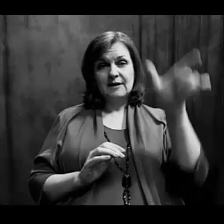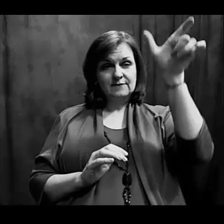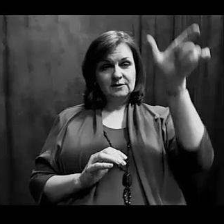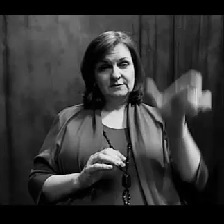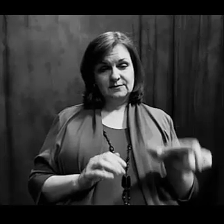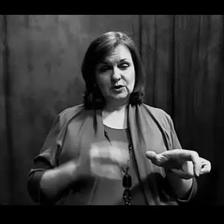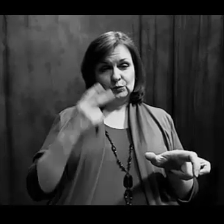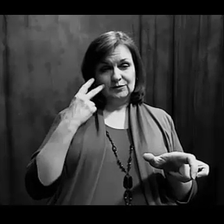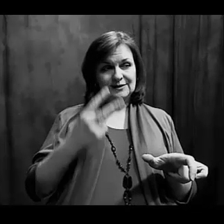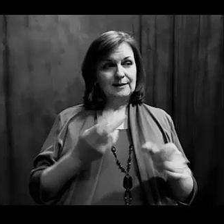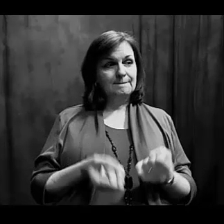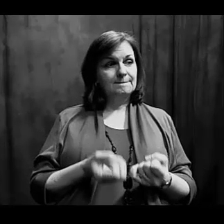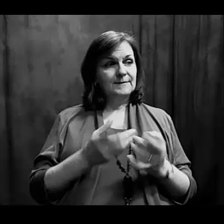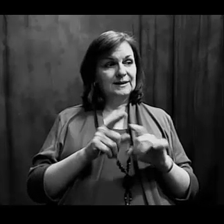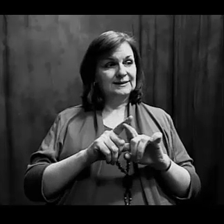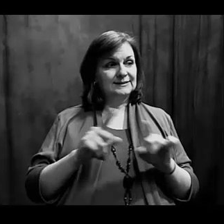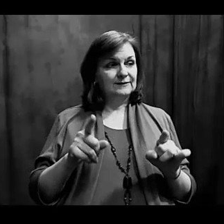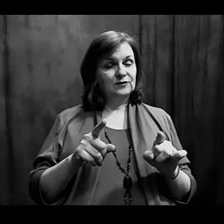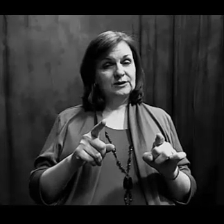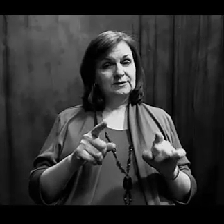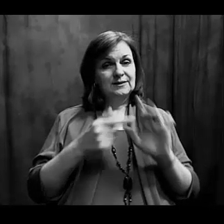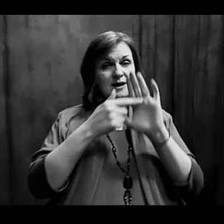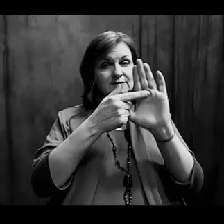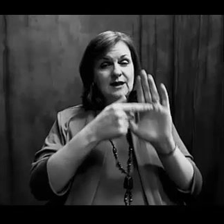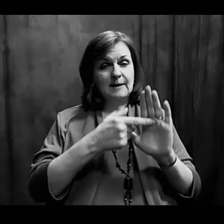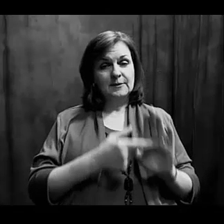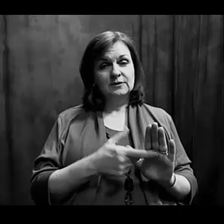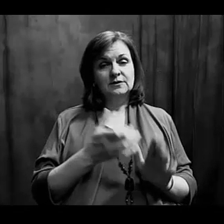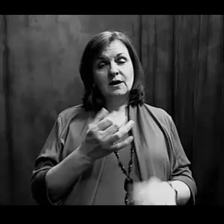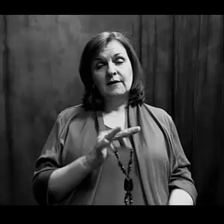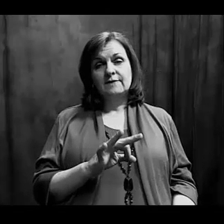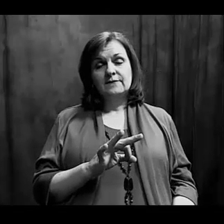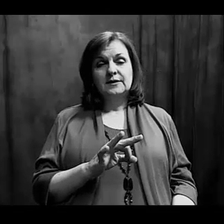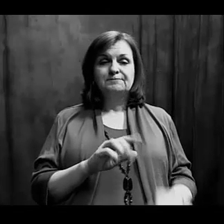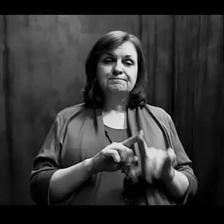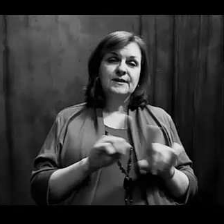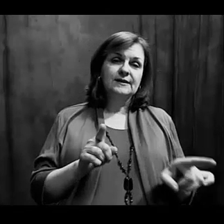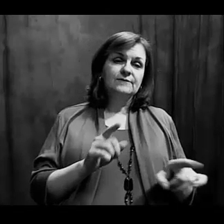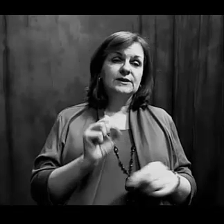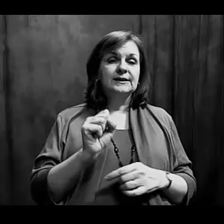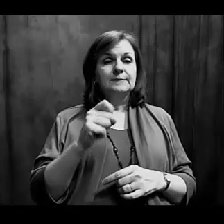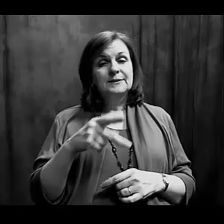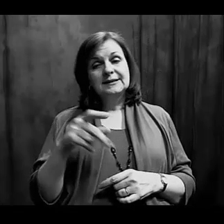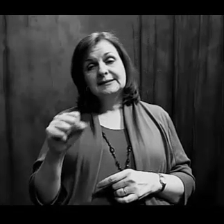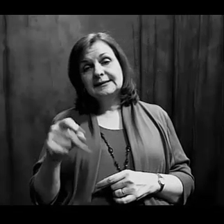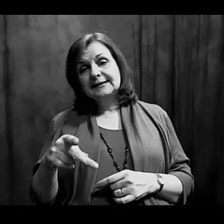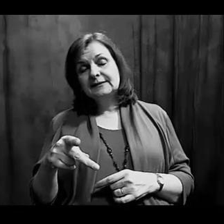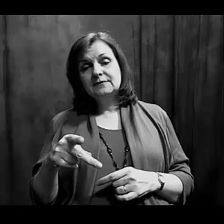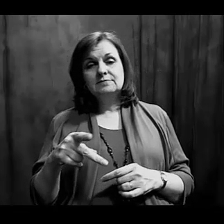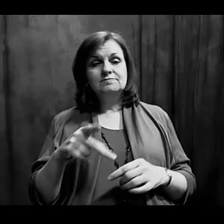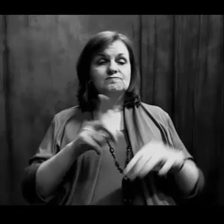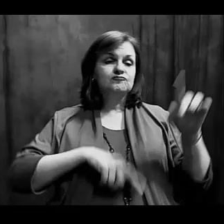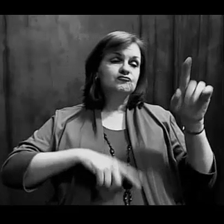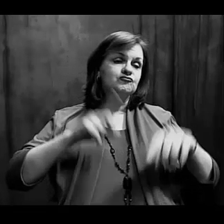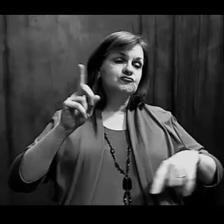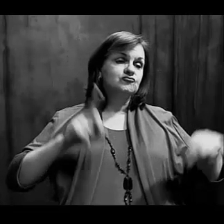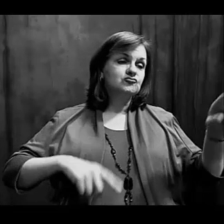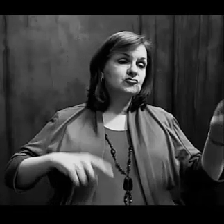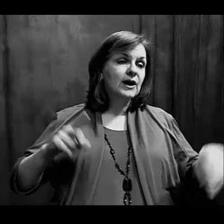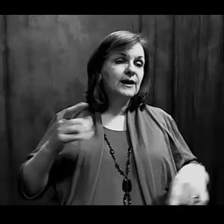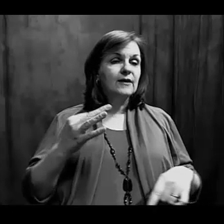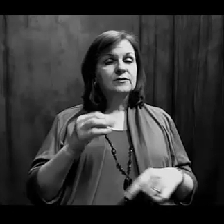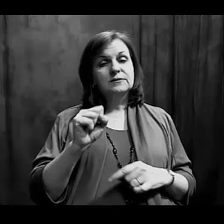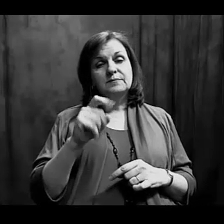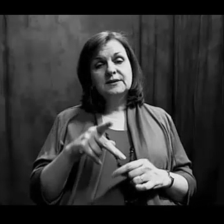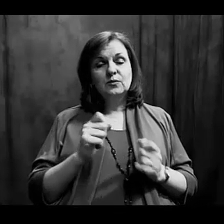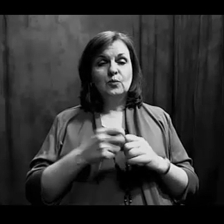organisms. So on the left-hand side of your screen, you see a lot of examples of different